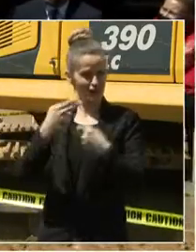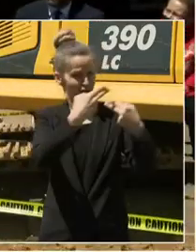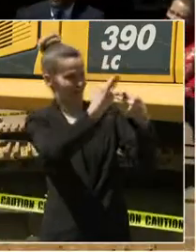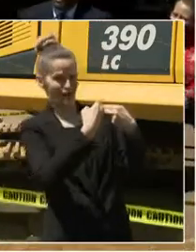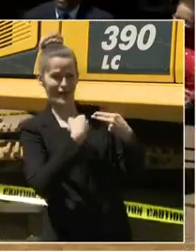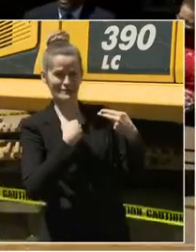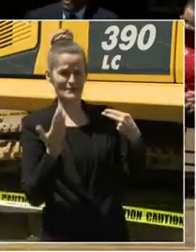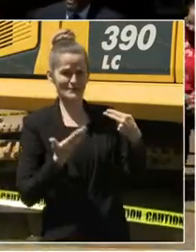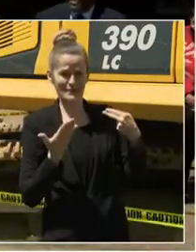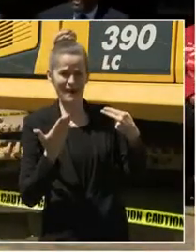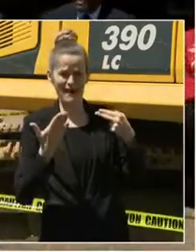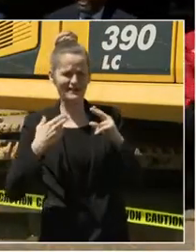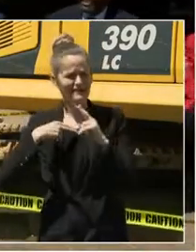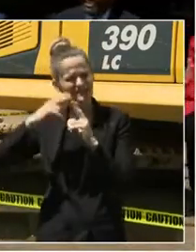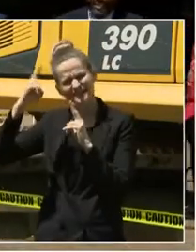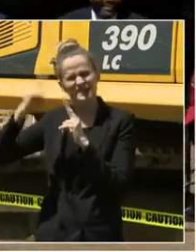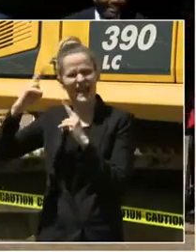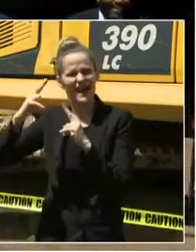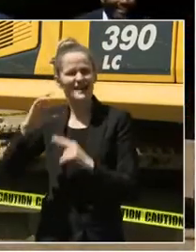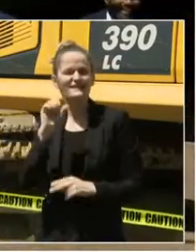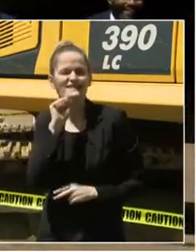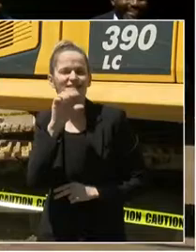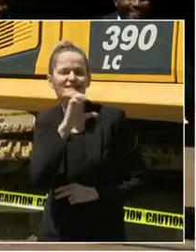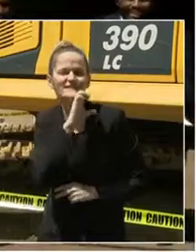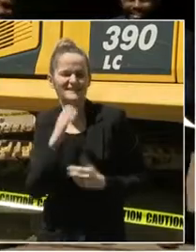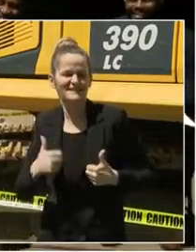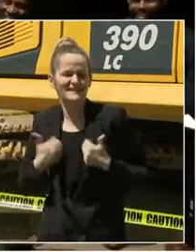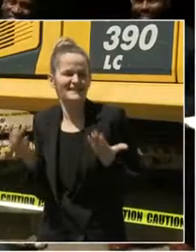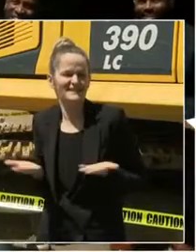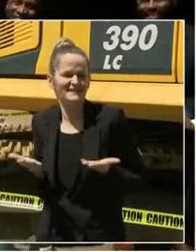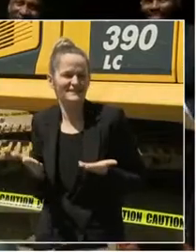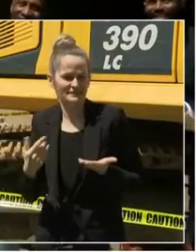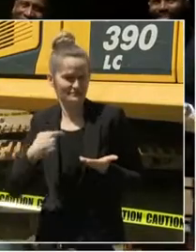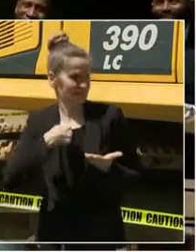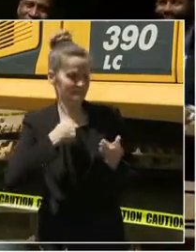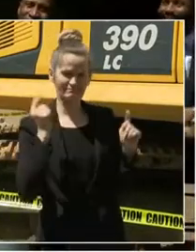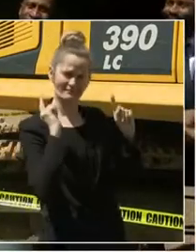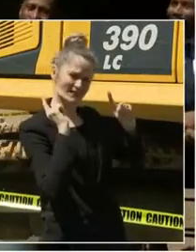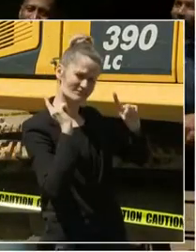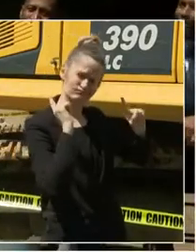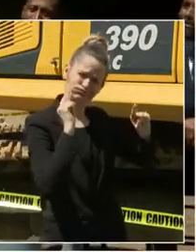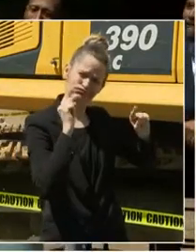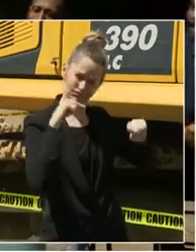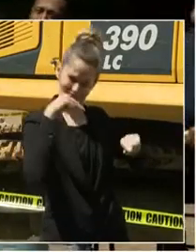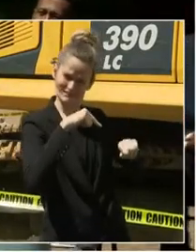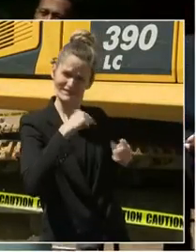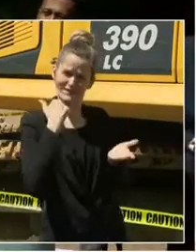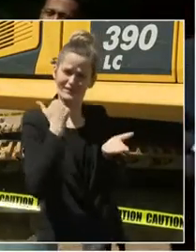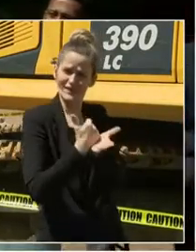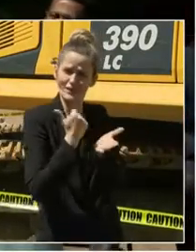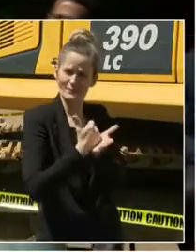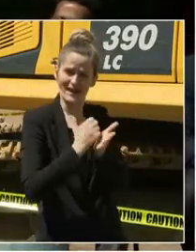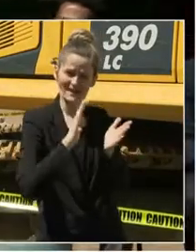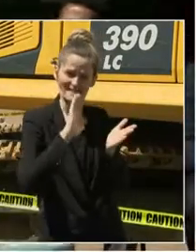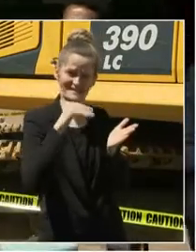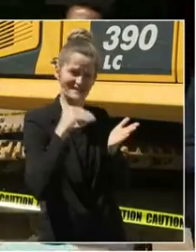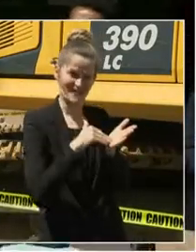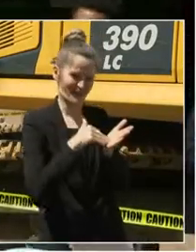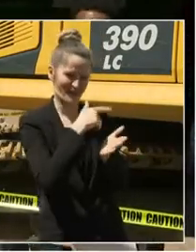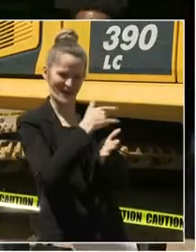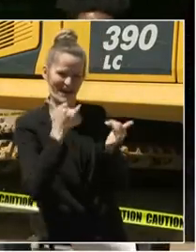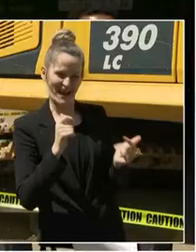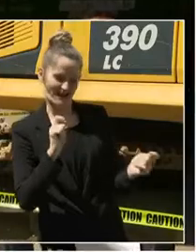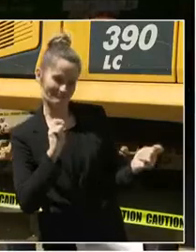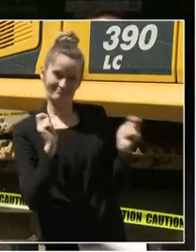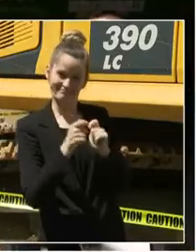senior, and I have been coming to TR Center, now Joy Evans, since the